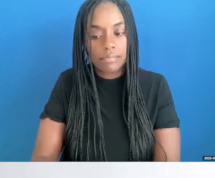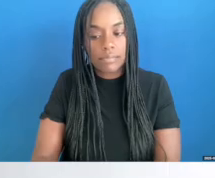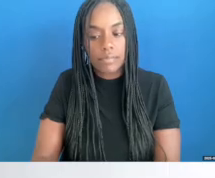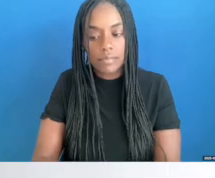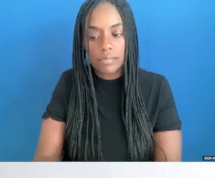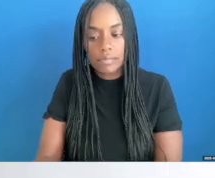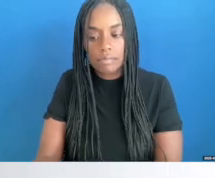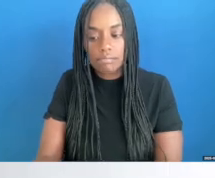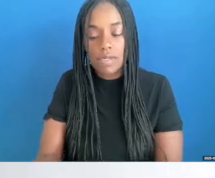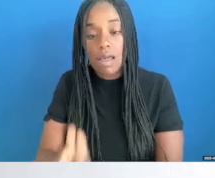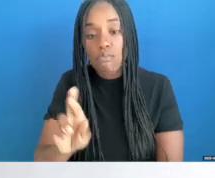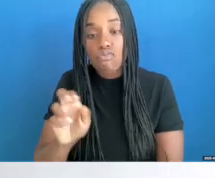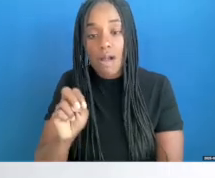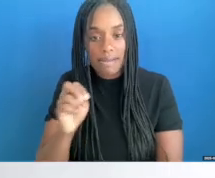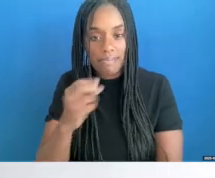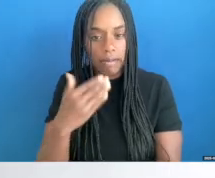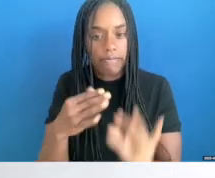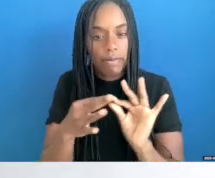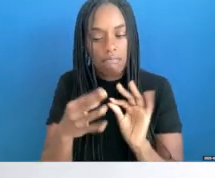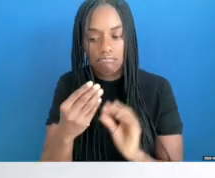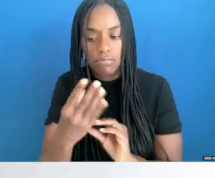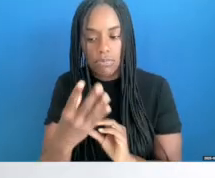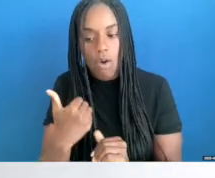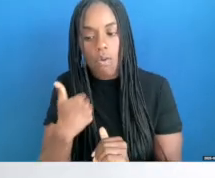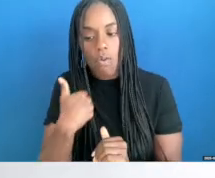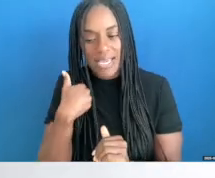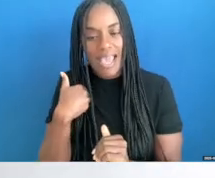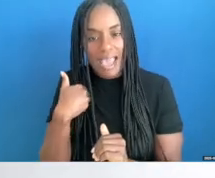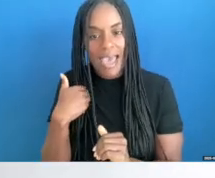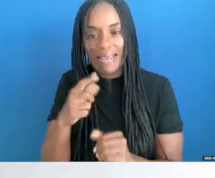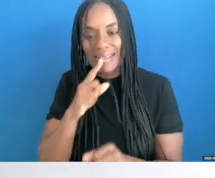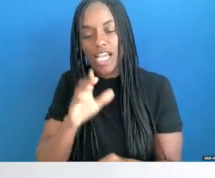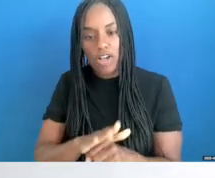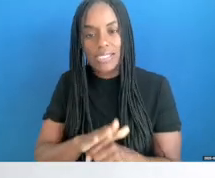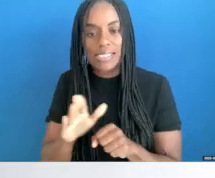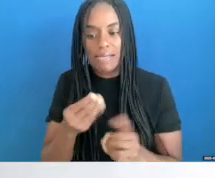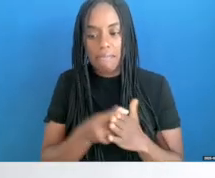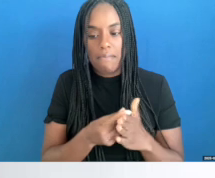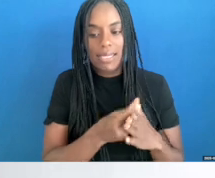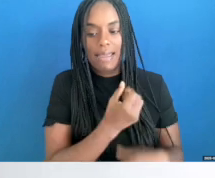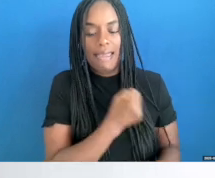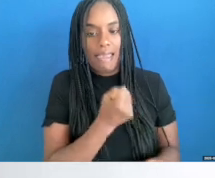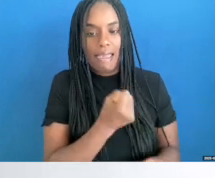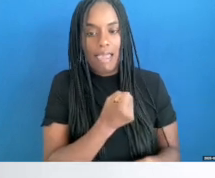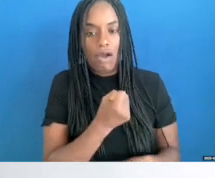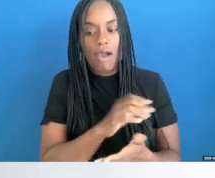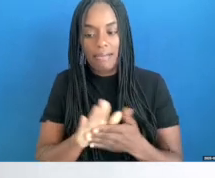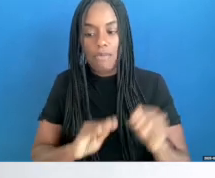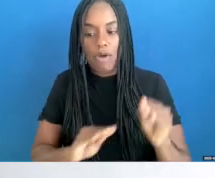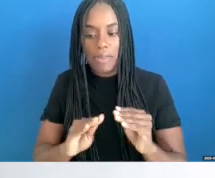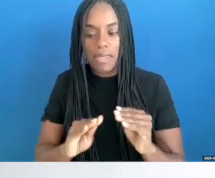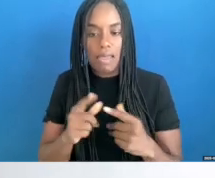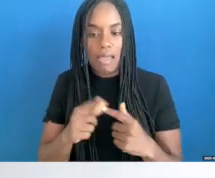guaranteed set-aside funding within Clean Mobility Options Program in both windows of